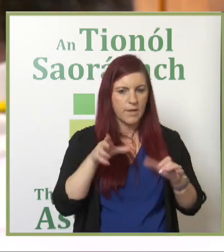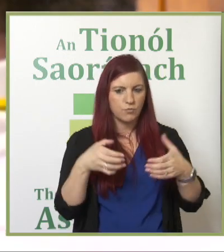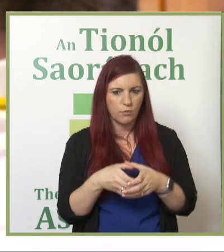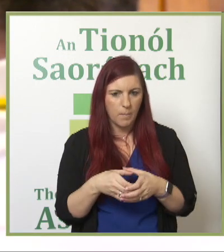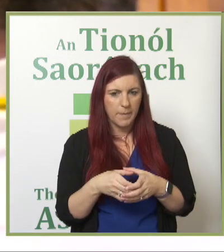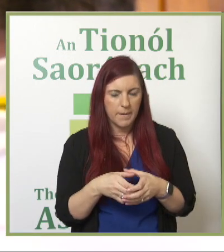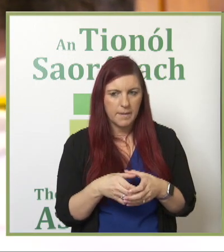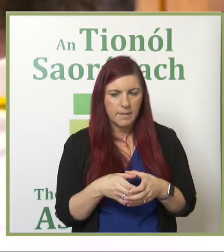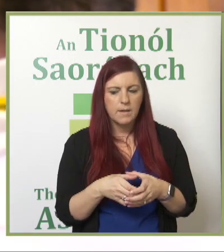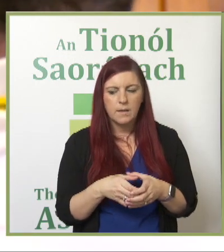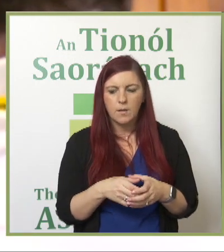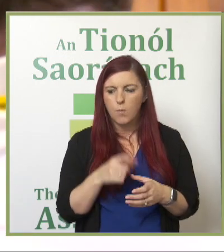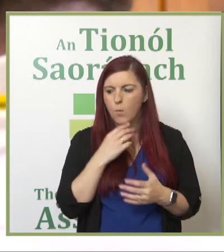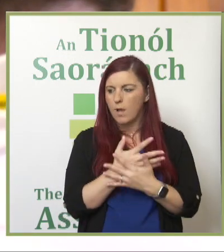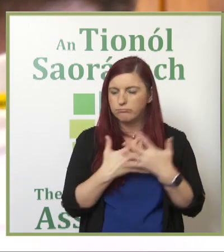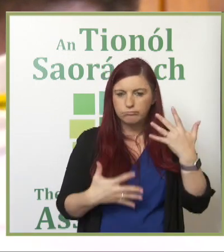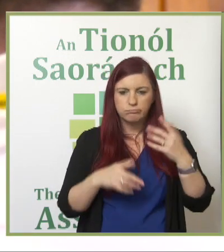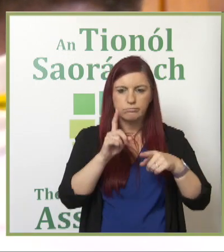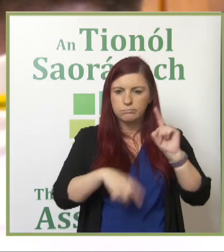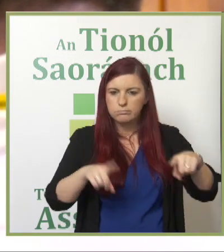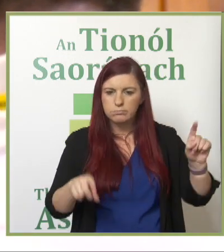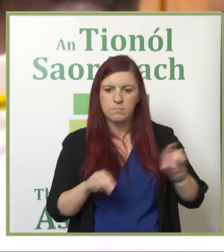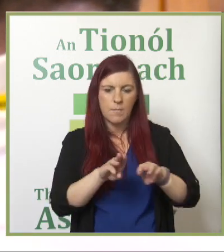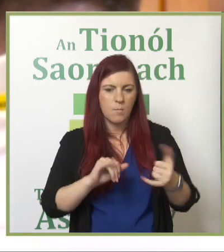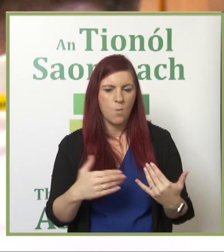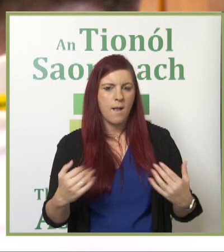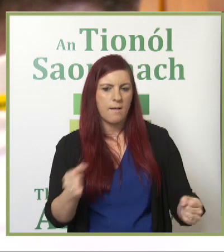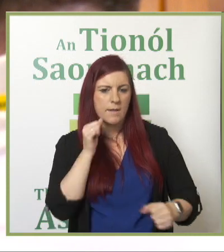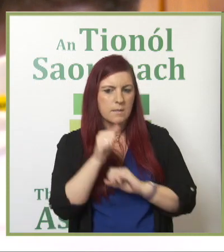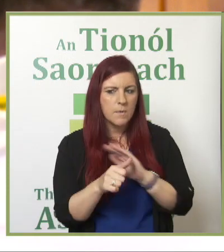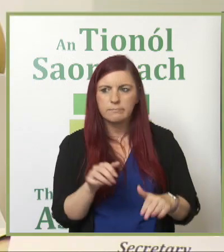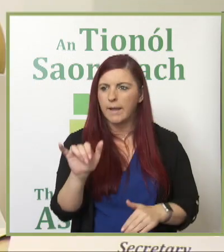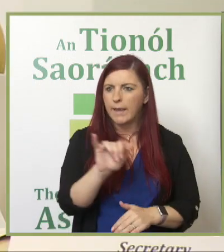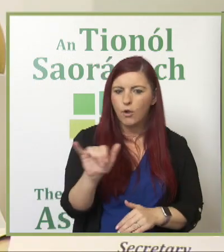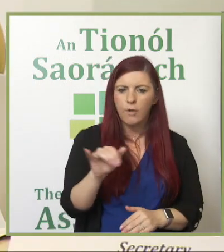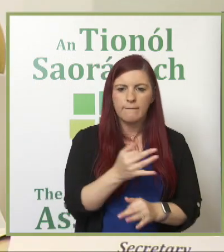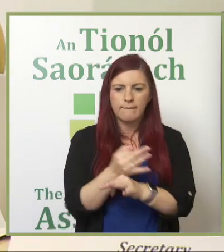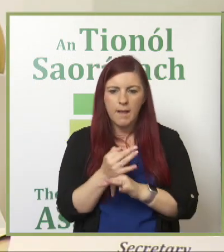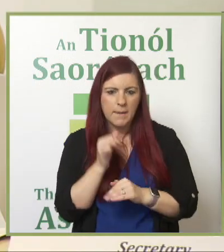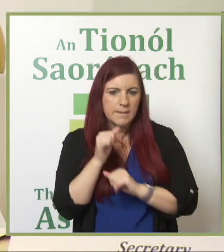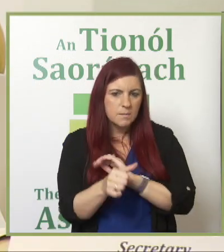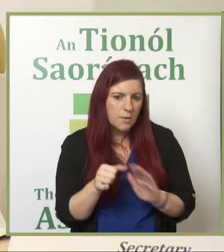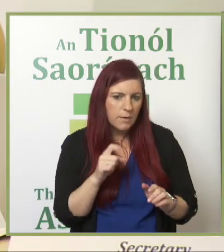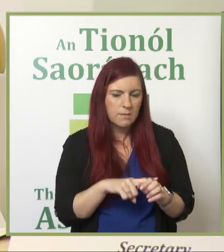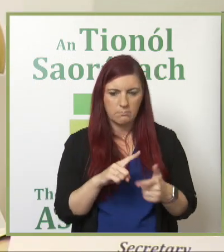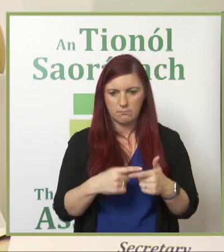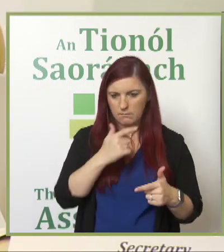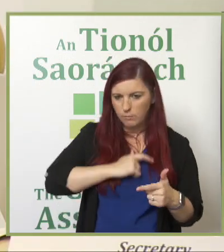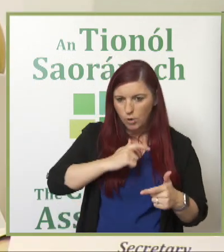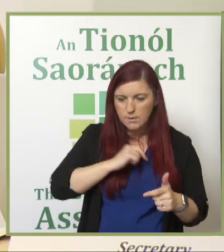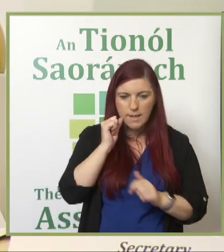us. But we've a range of people who have experience, either family experience related to this, personal